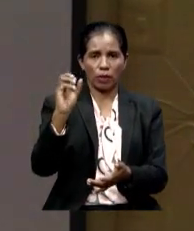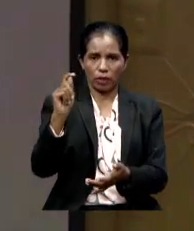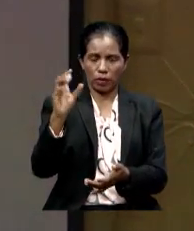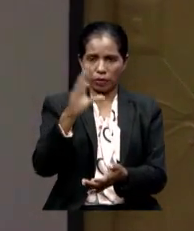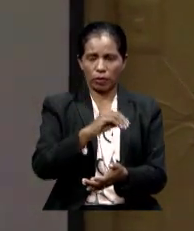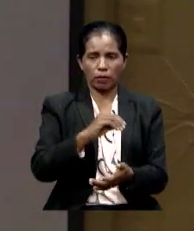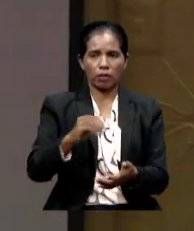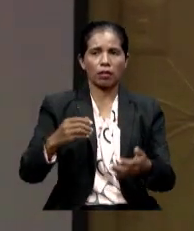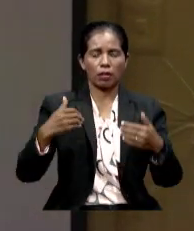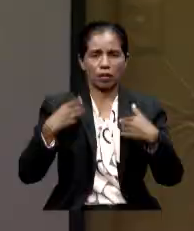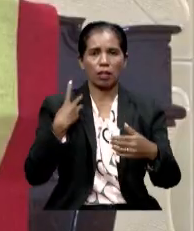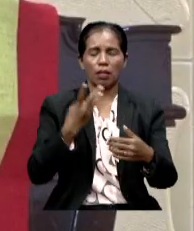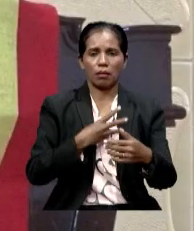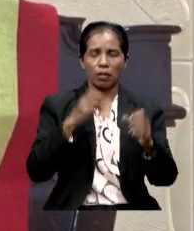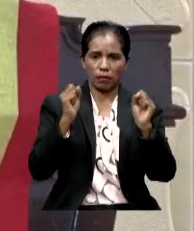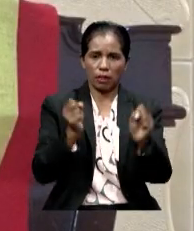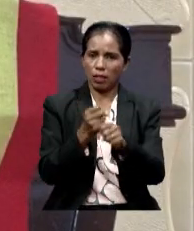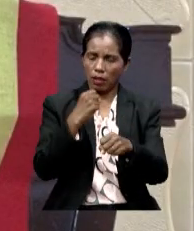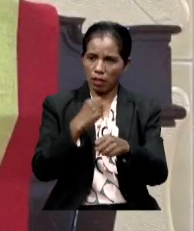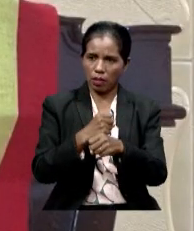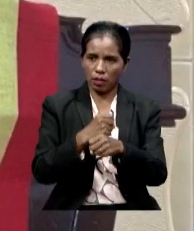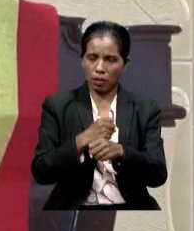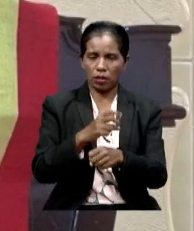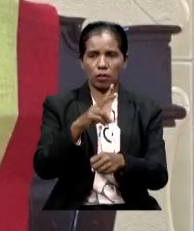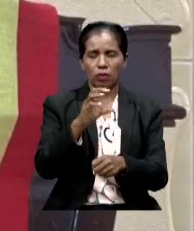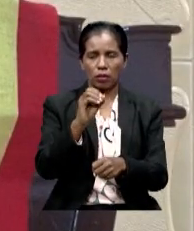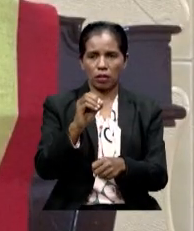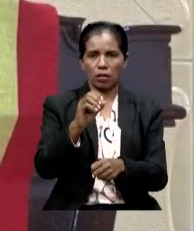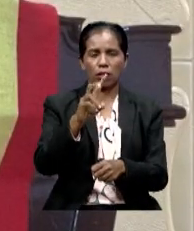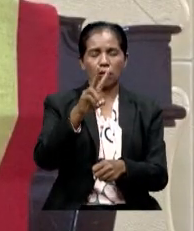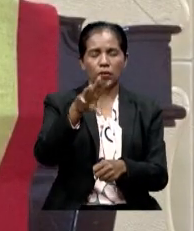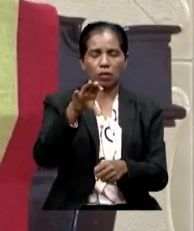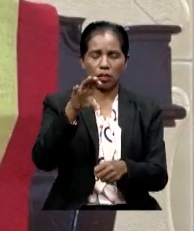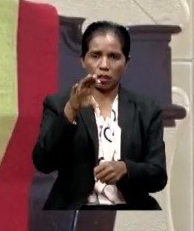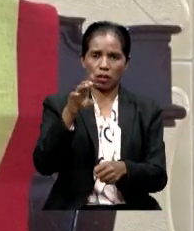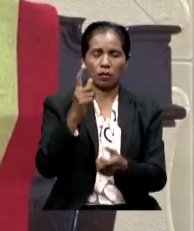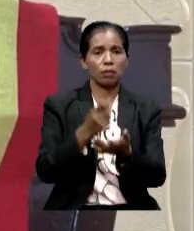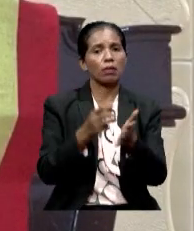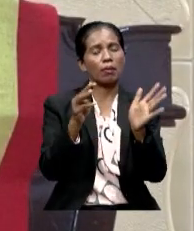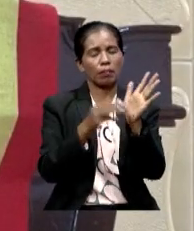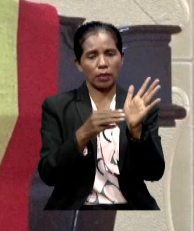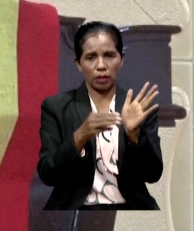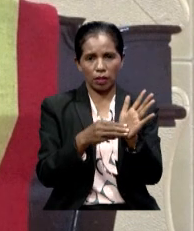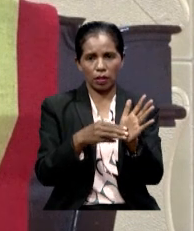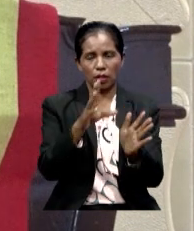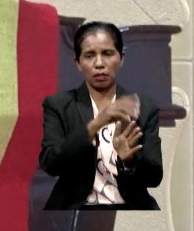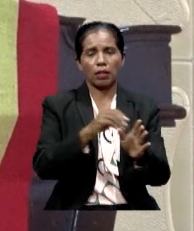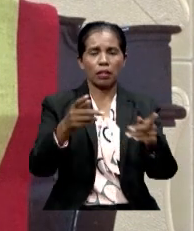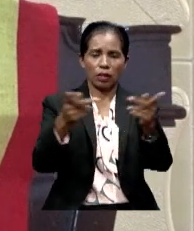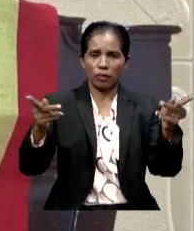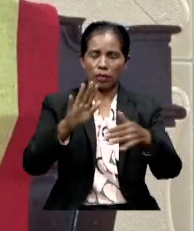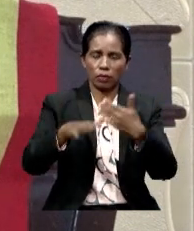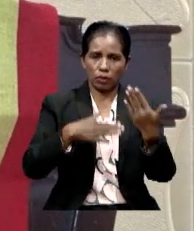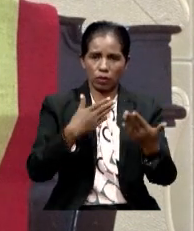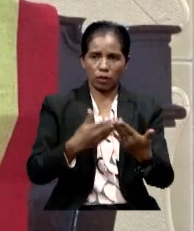runway with a length of 2,100 meters, including a minimum safety area at the